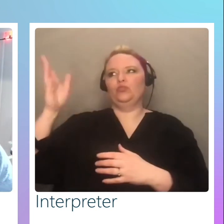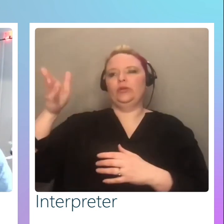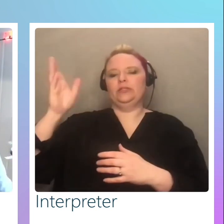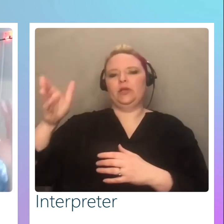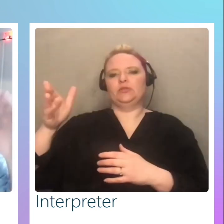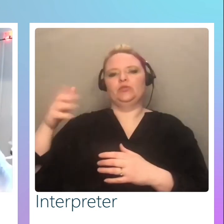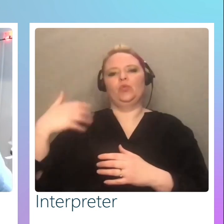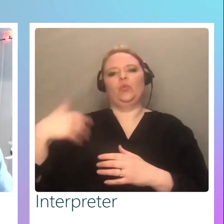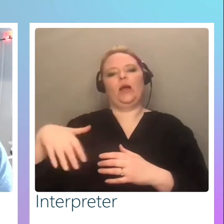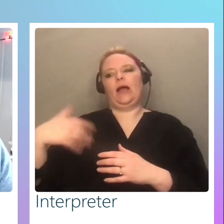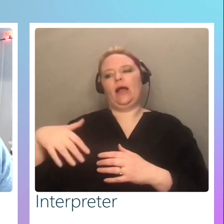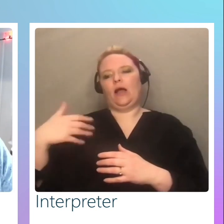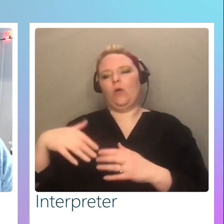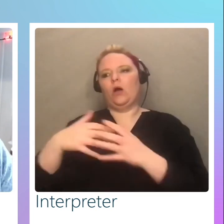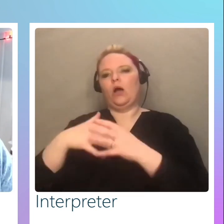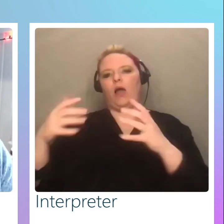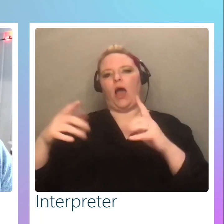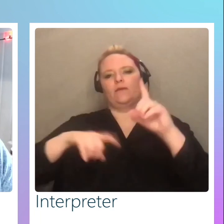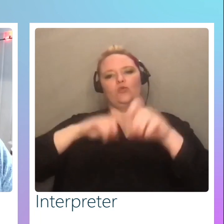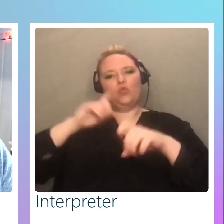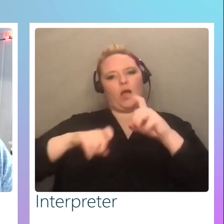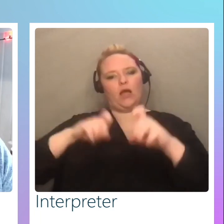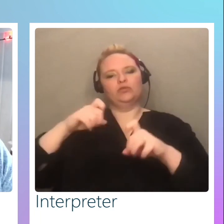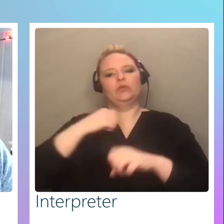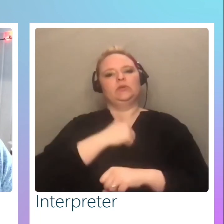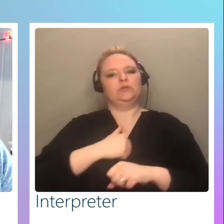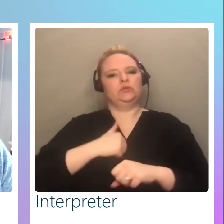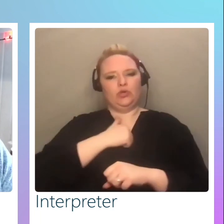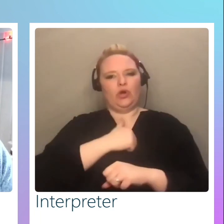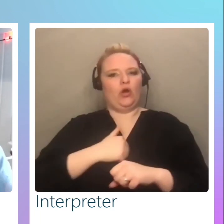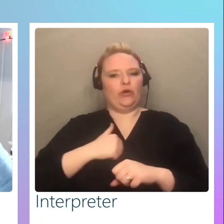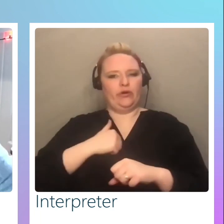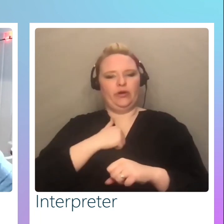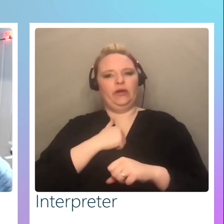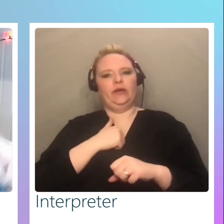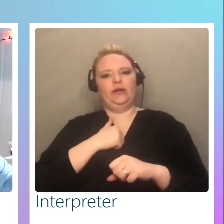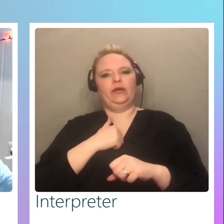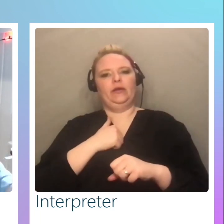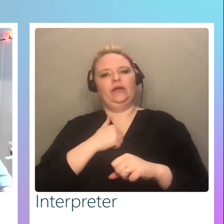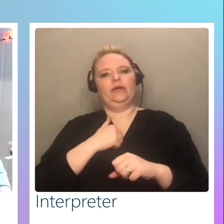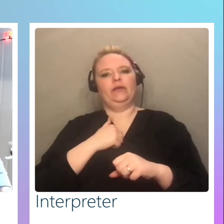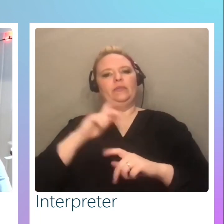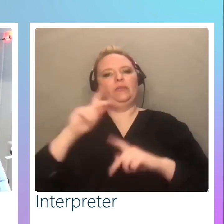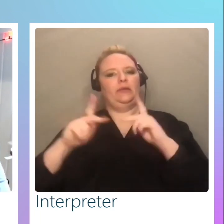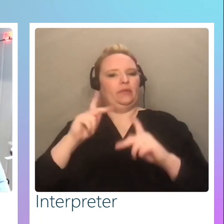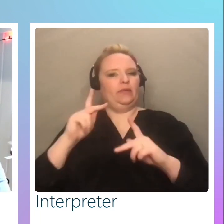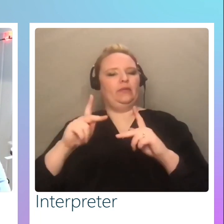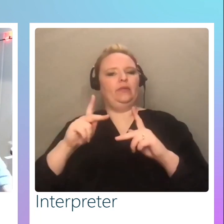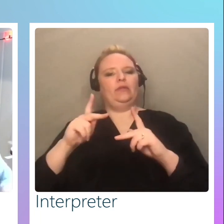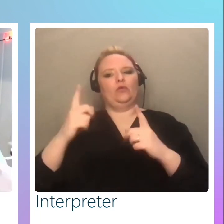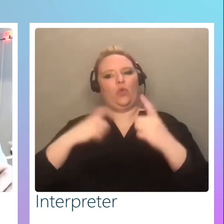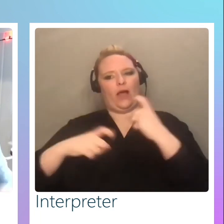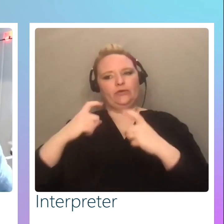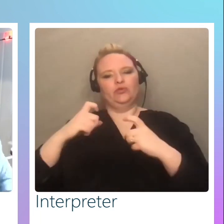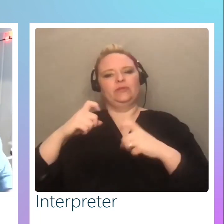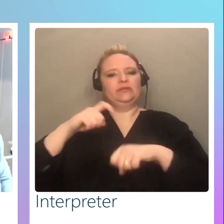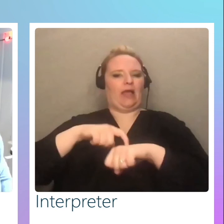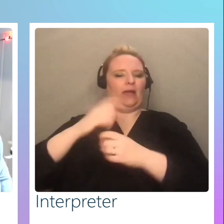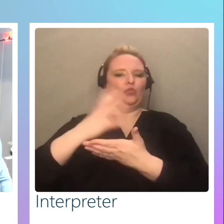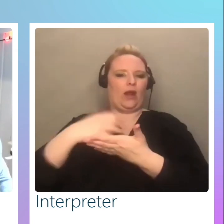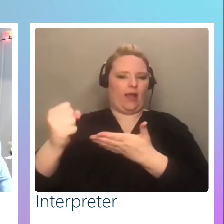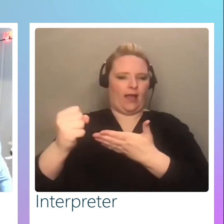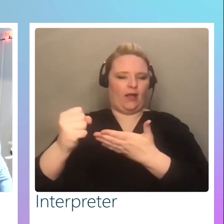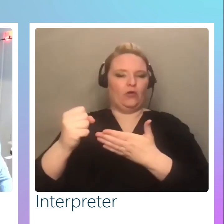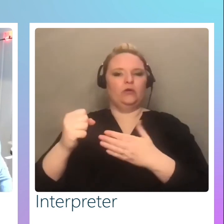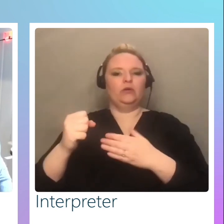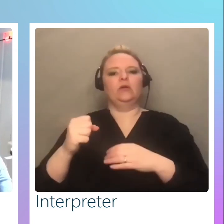been tremendous. There's a lot of questions, and I apologize for to everybody attending that we don't have time to get through all your questions. But one that